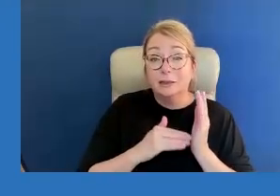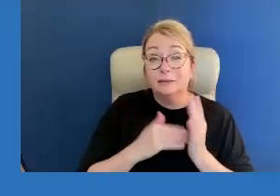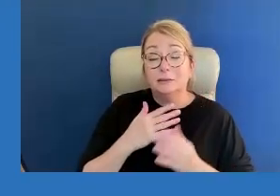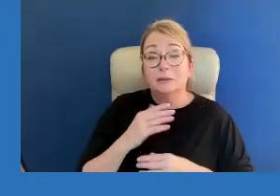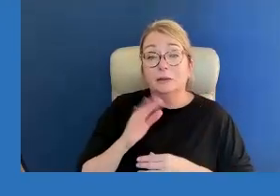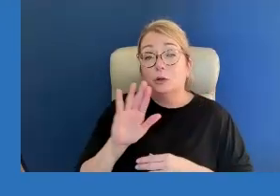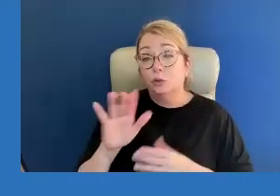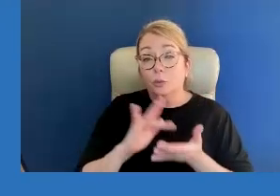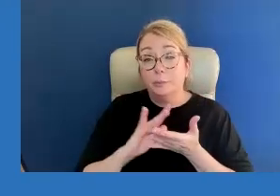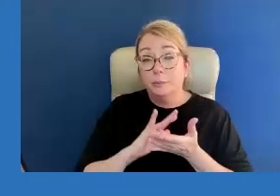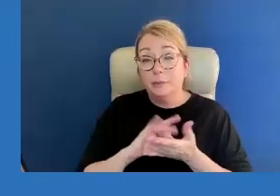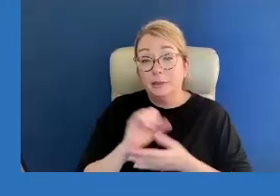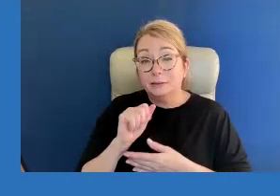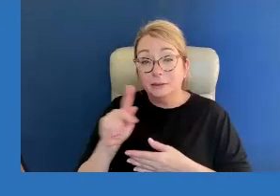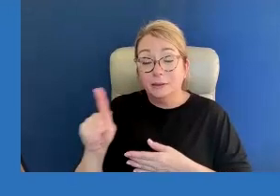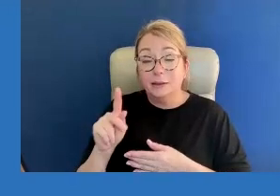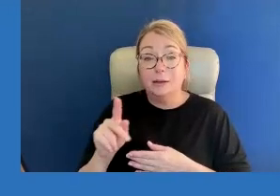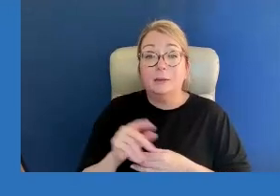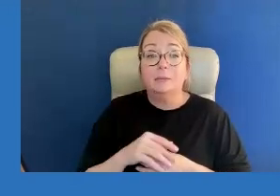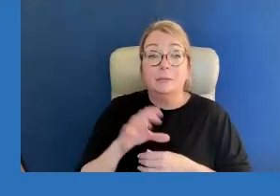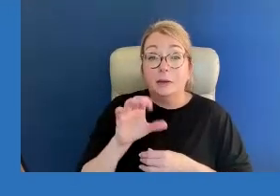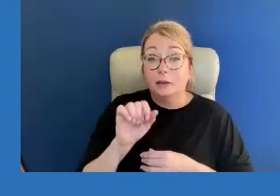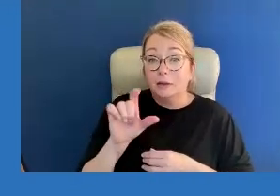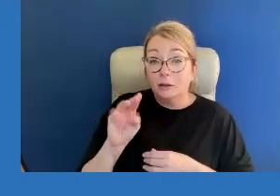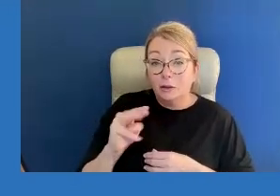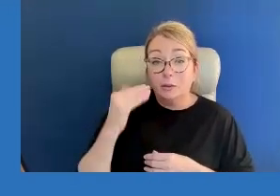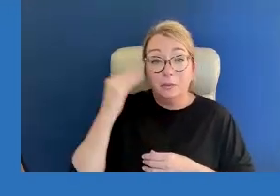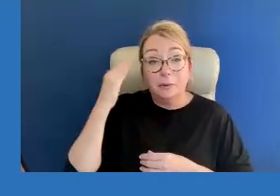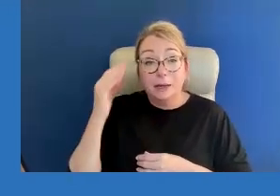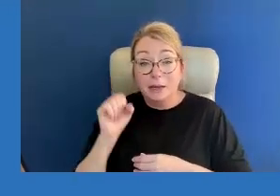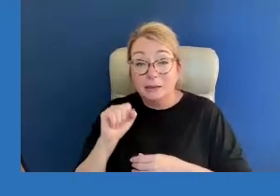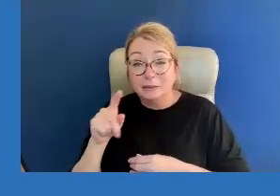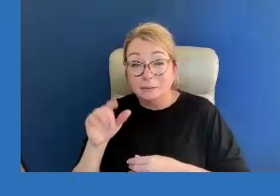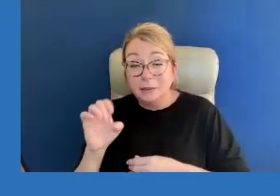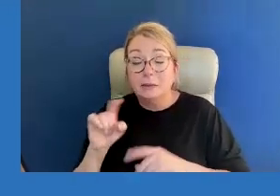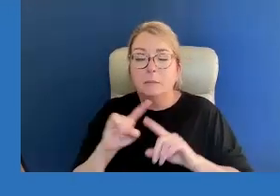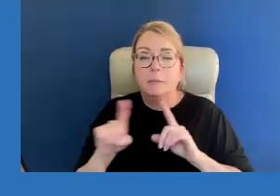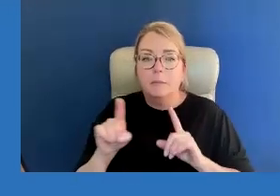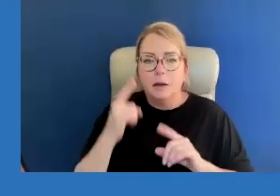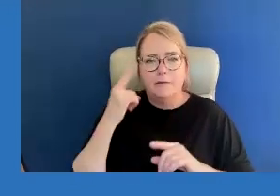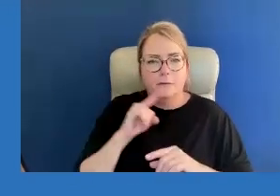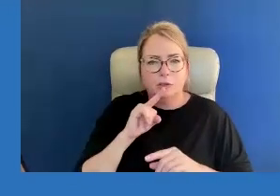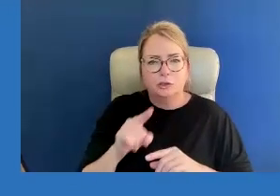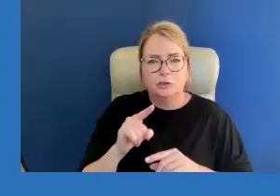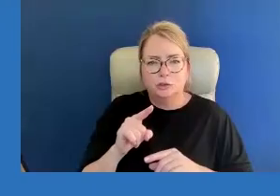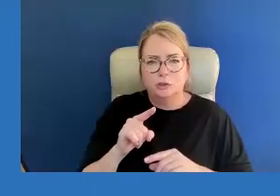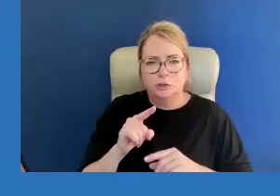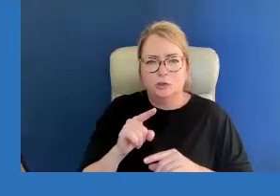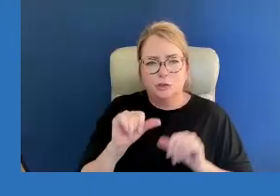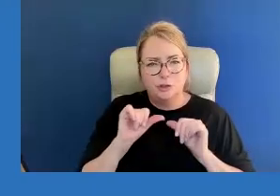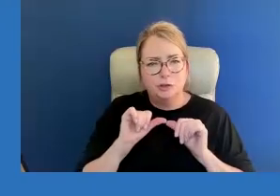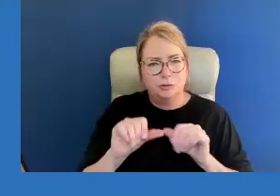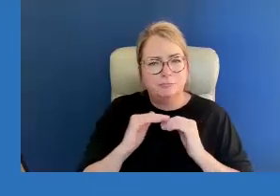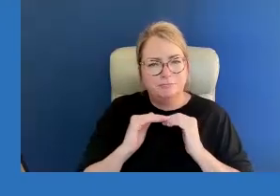app. You can also do the Calm app, the Headspace, like I said, but definitely do and maintain